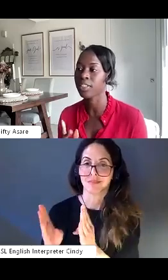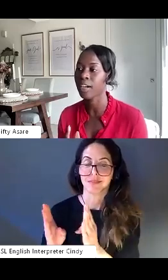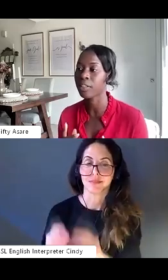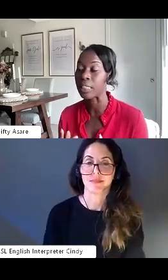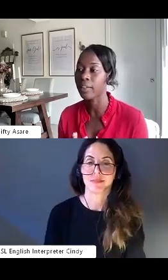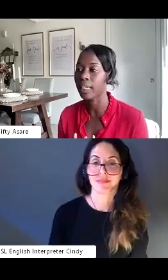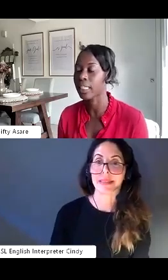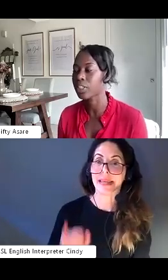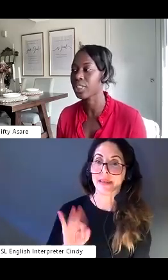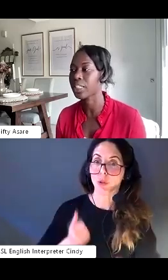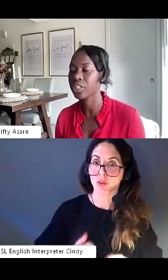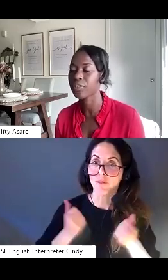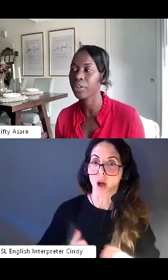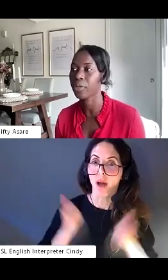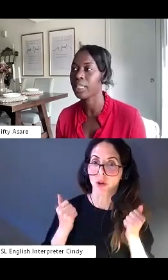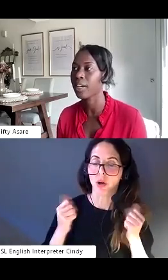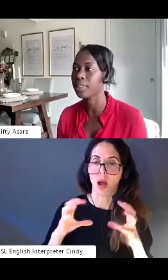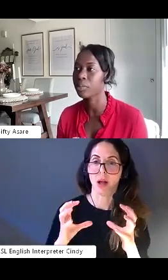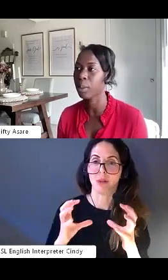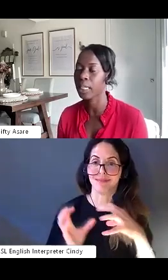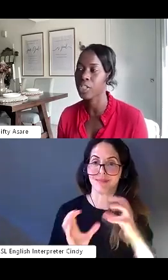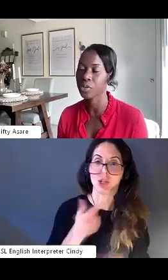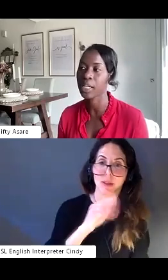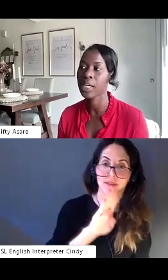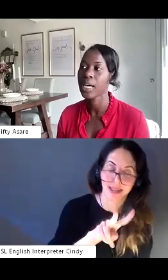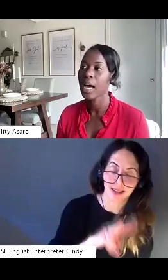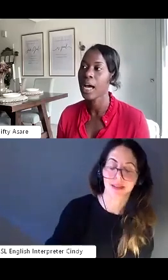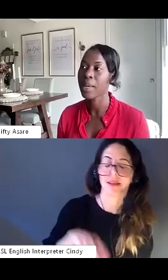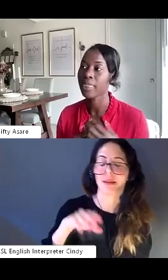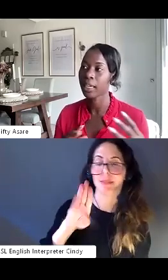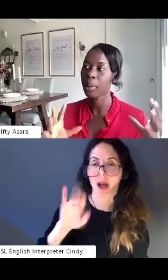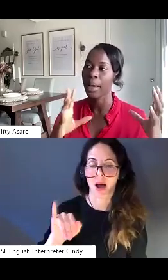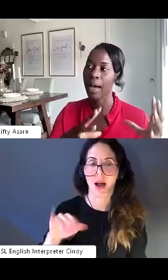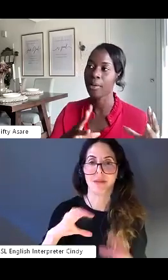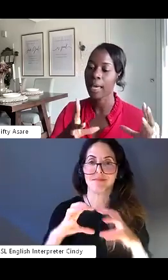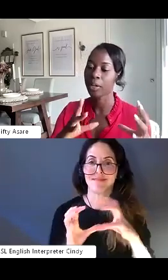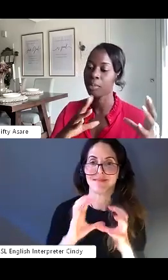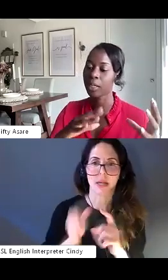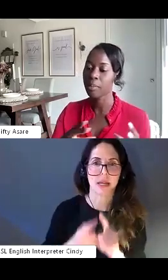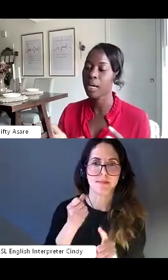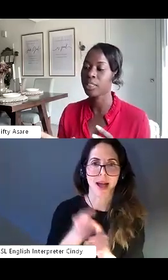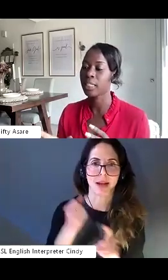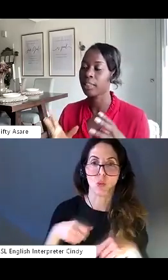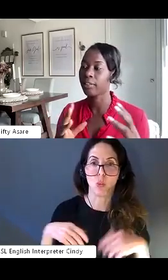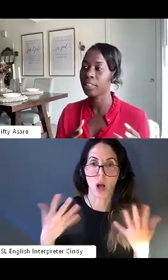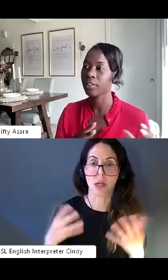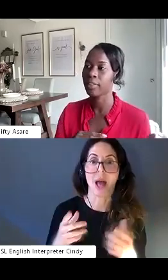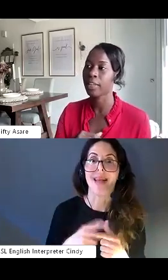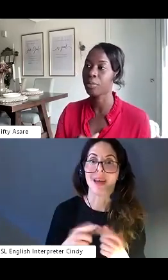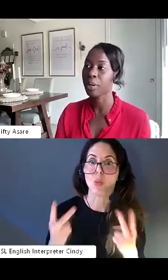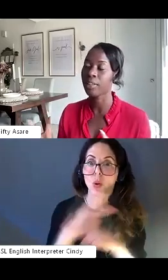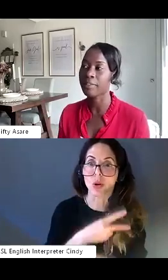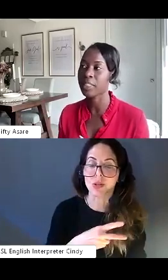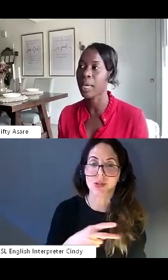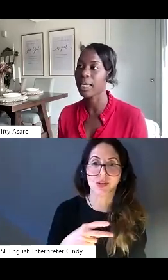you are a survivor living at the intersection of gender-based violence and brain injury, and thinking about how that could be compounded and the effects of